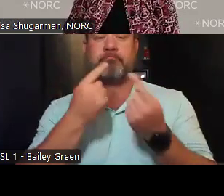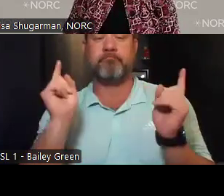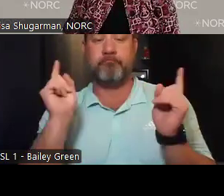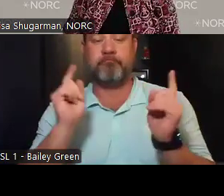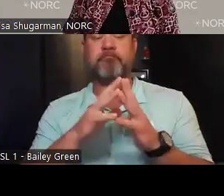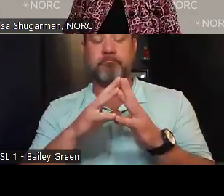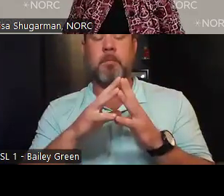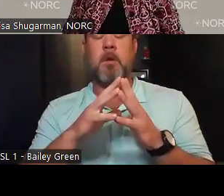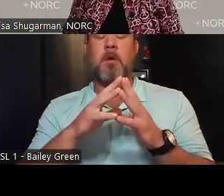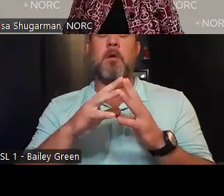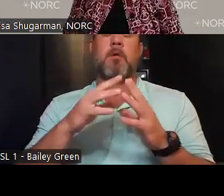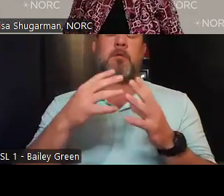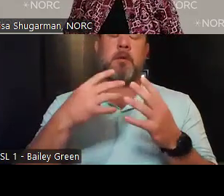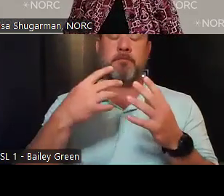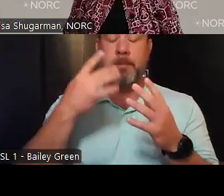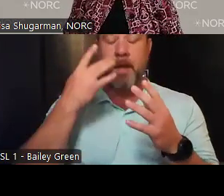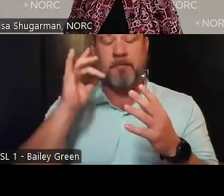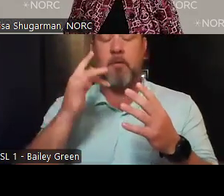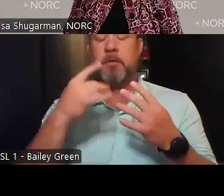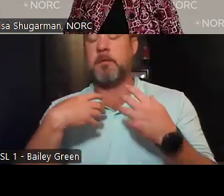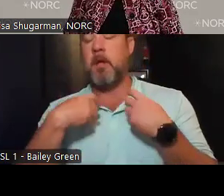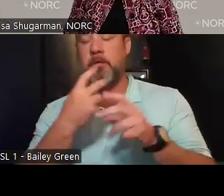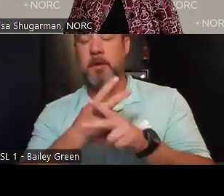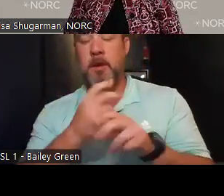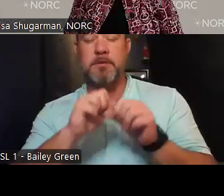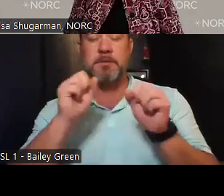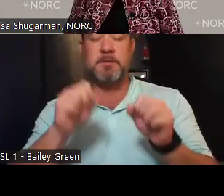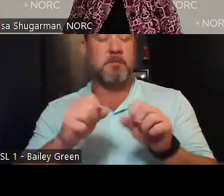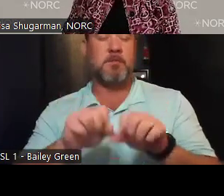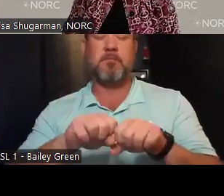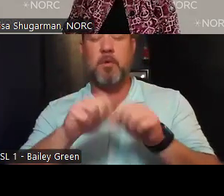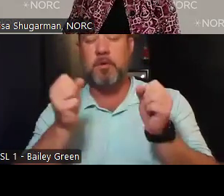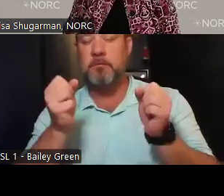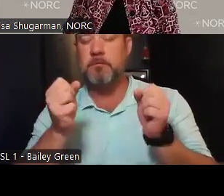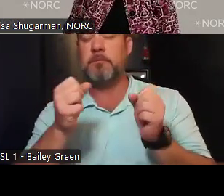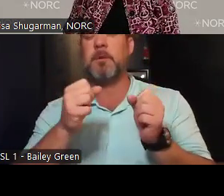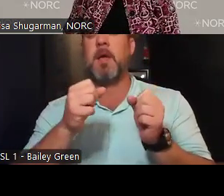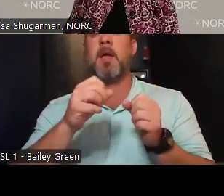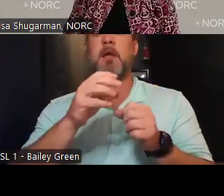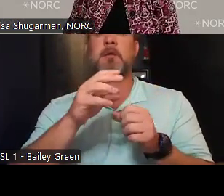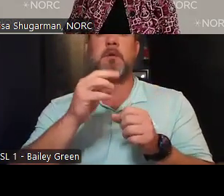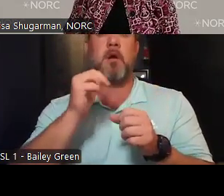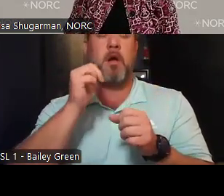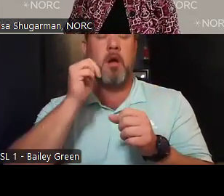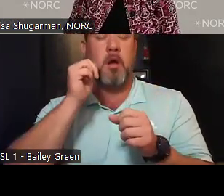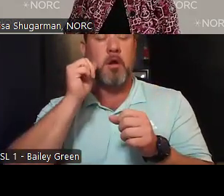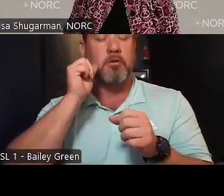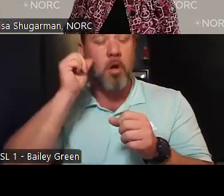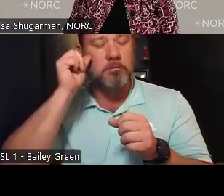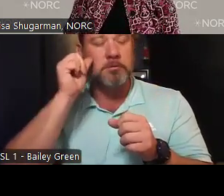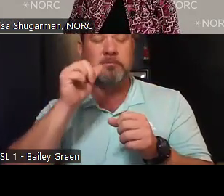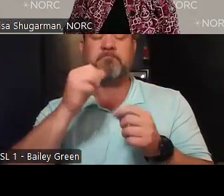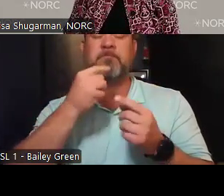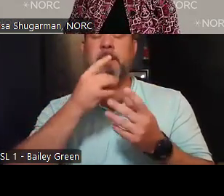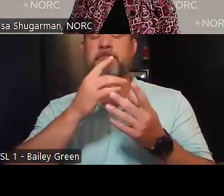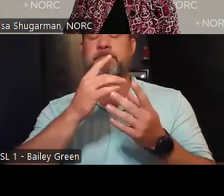healthcare and social services systems as fragmented. Adults in rural areas in particular mentioned things like long wait